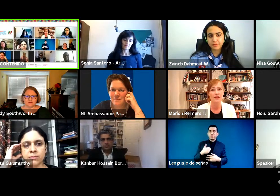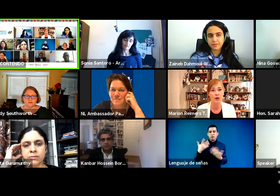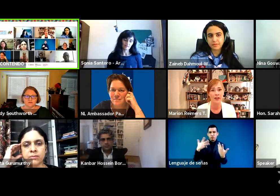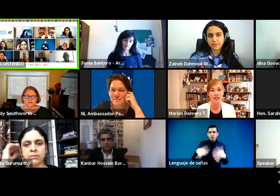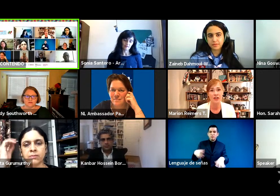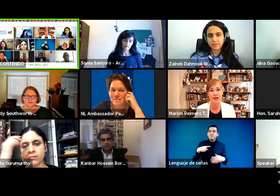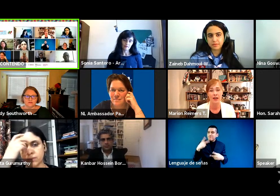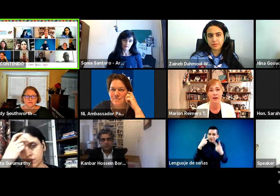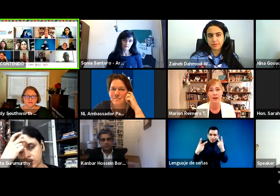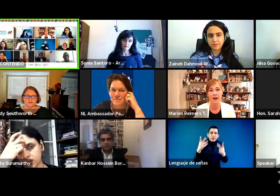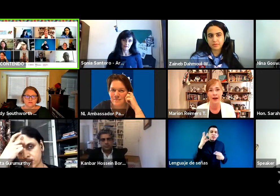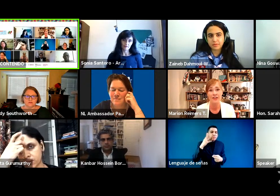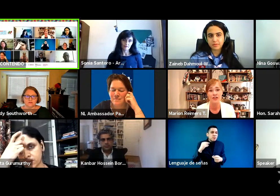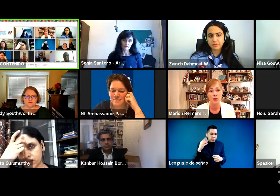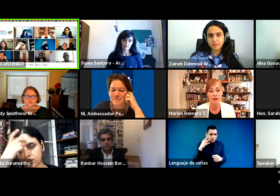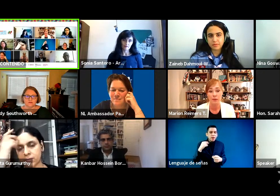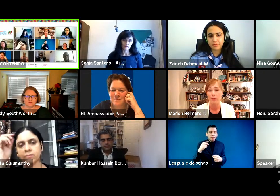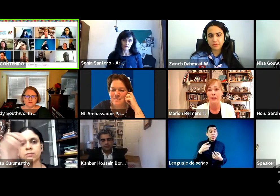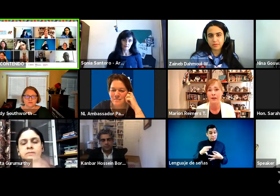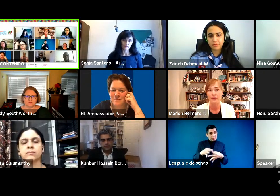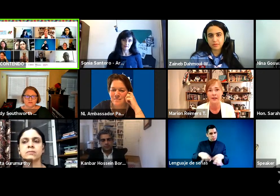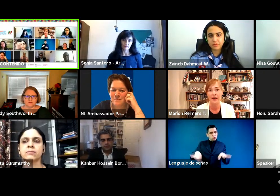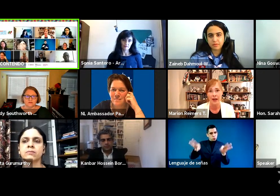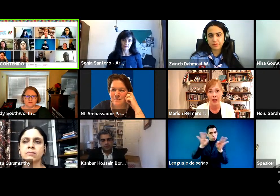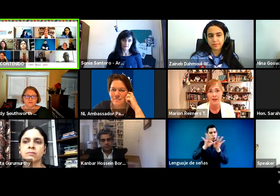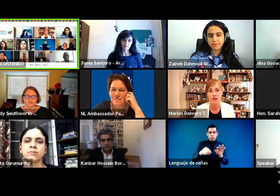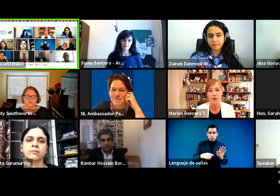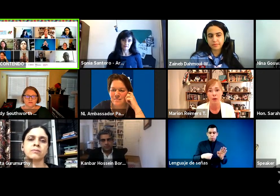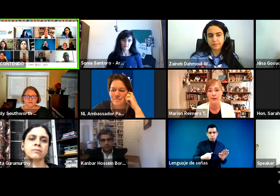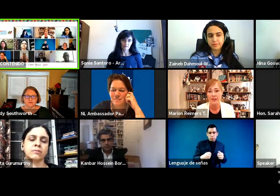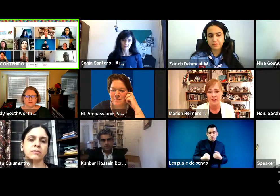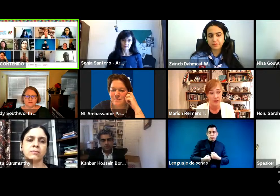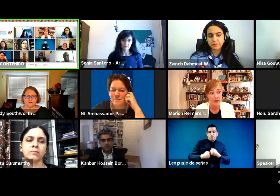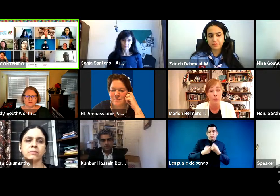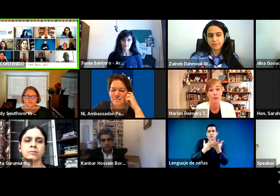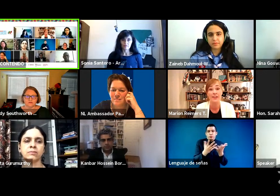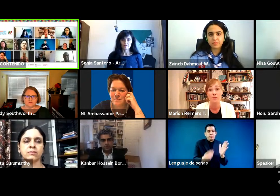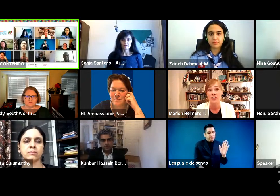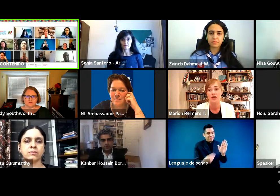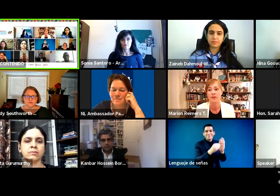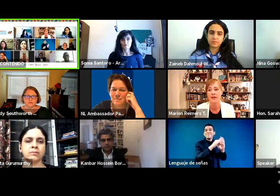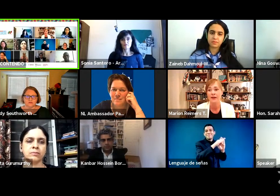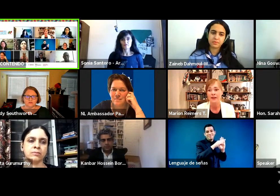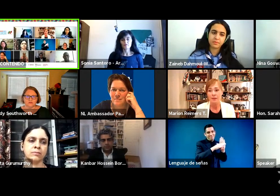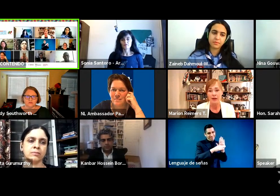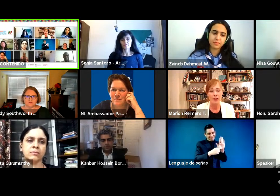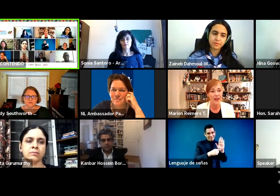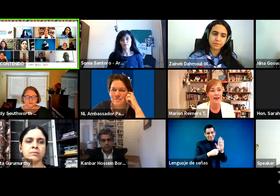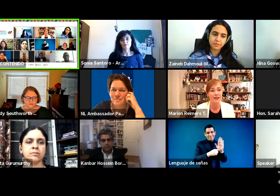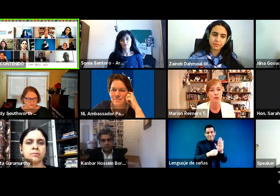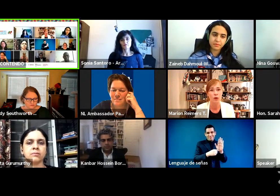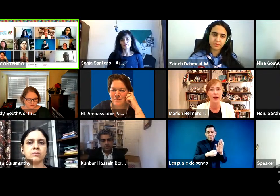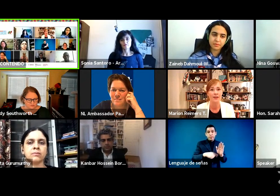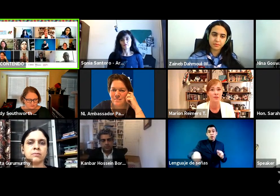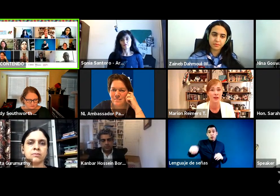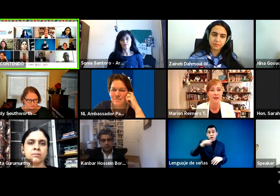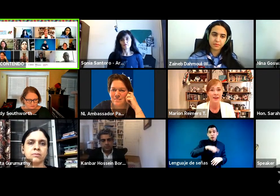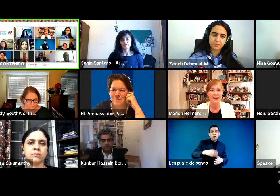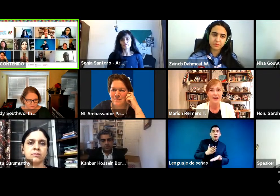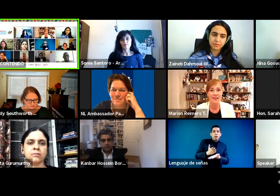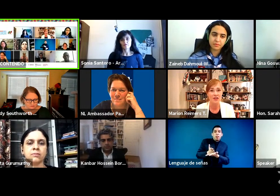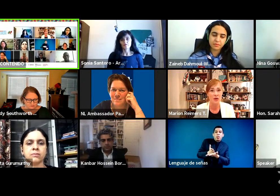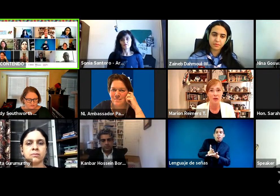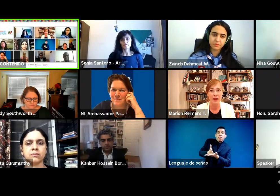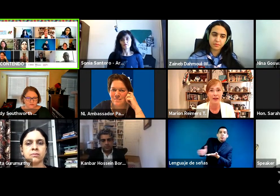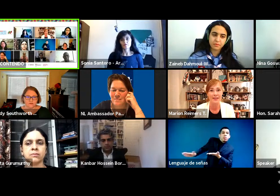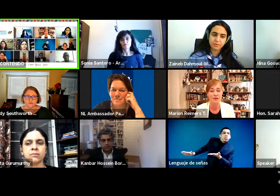to be discouraged in entering the public arena and entering the public speech arena, because that is what has been